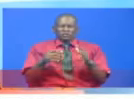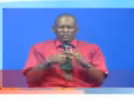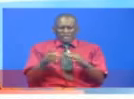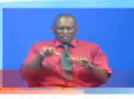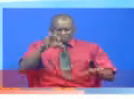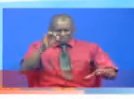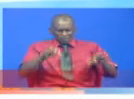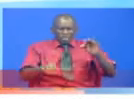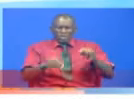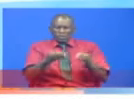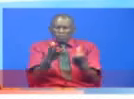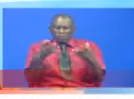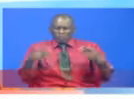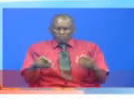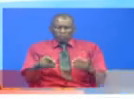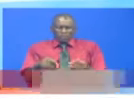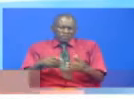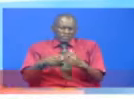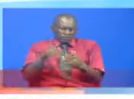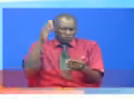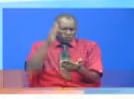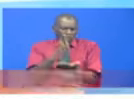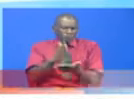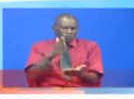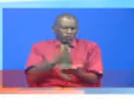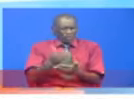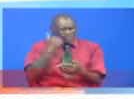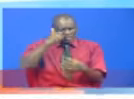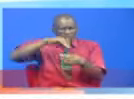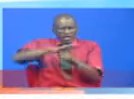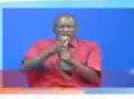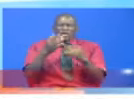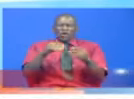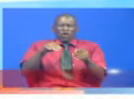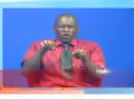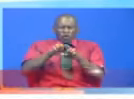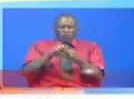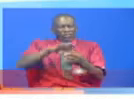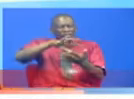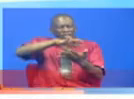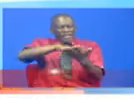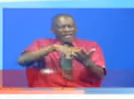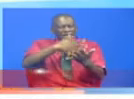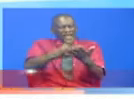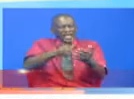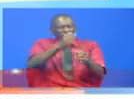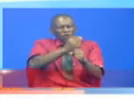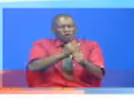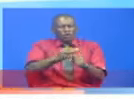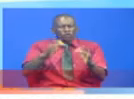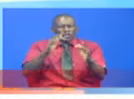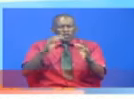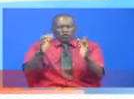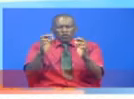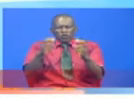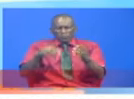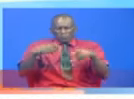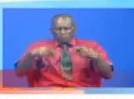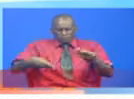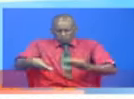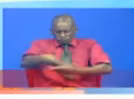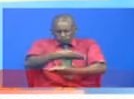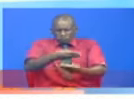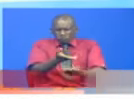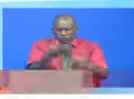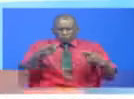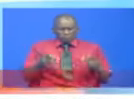more and more positive cases, equally then the network of contacts becomes almost an exponential